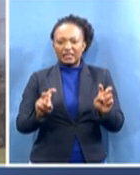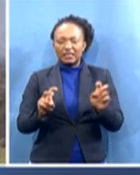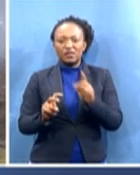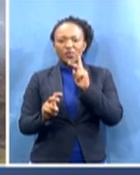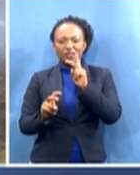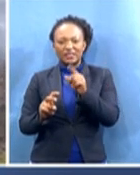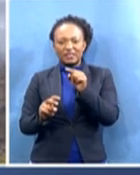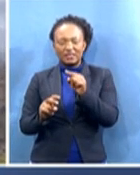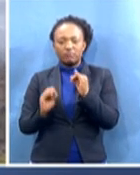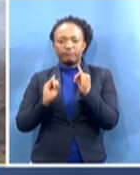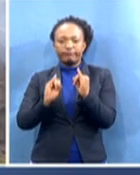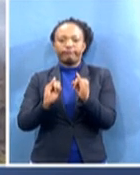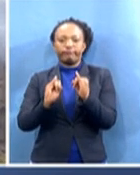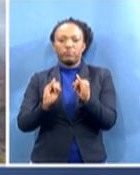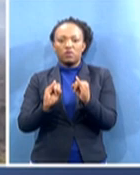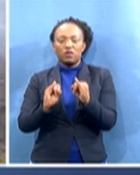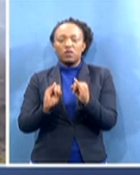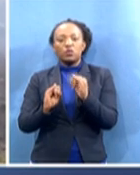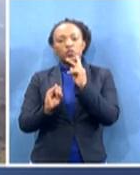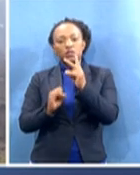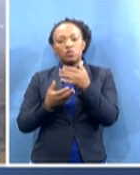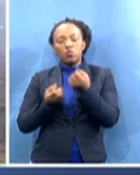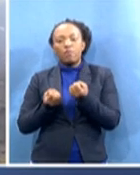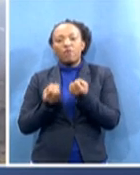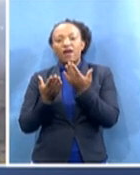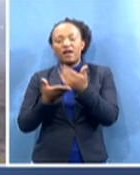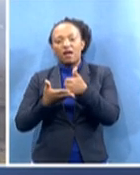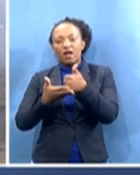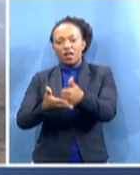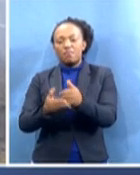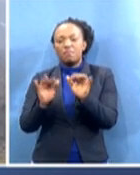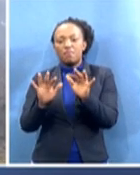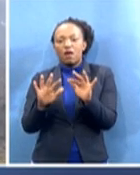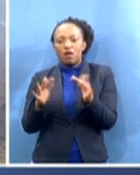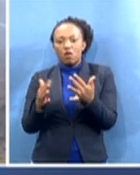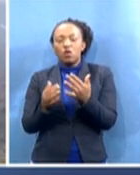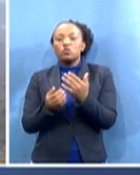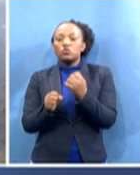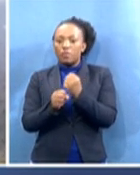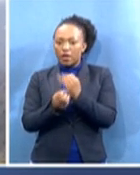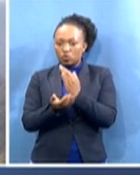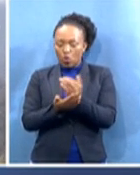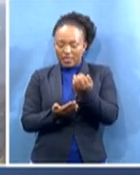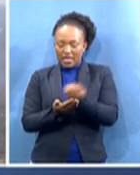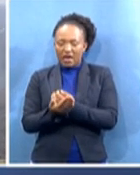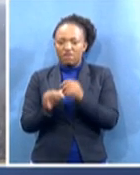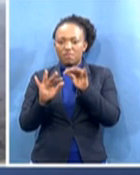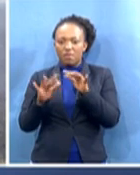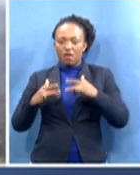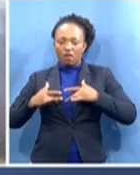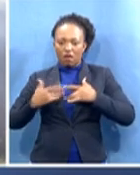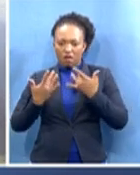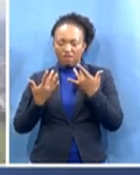provide a good answer in order to save people's lives and to care about some emergency case. That's the situation in the